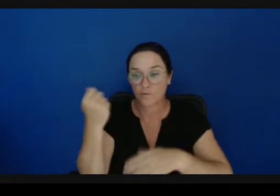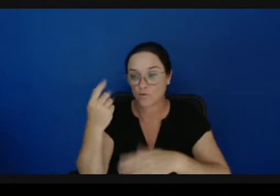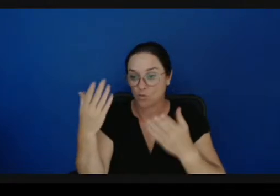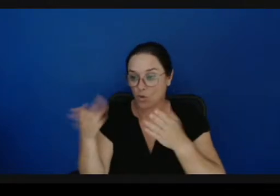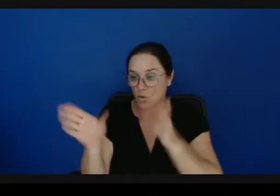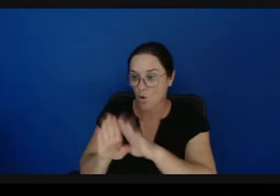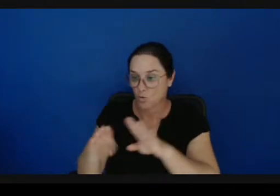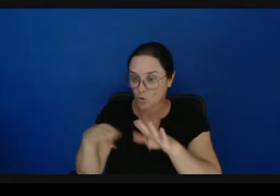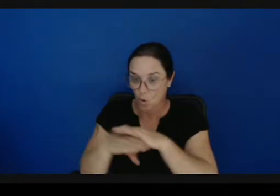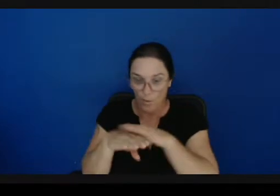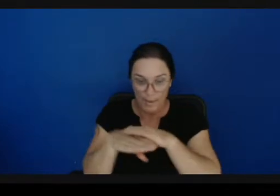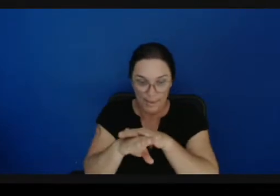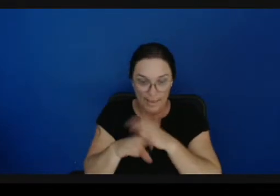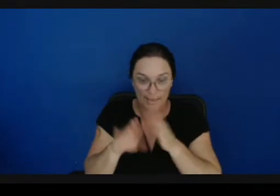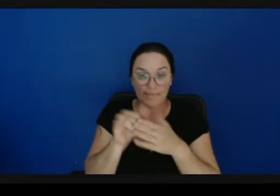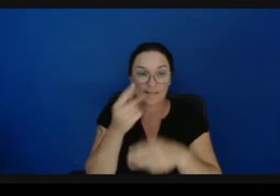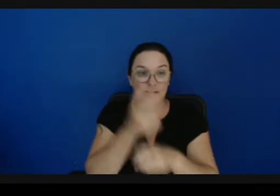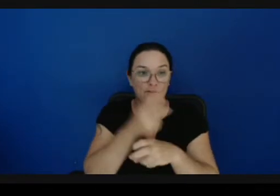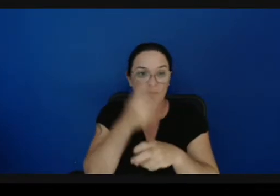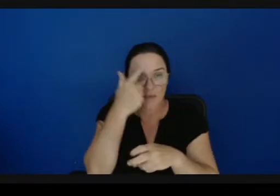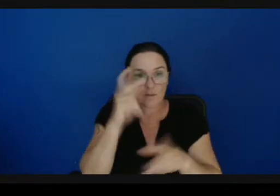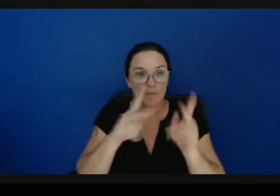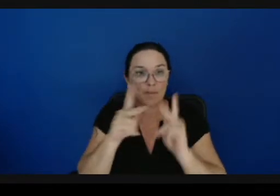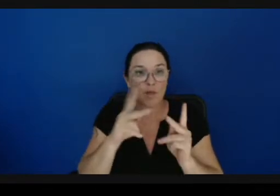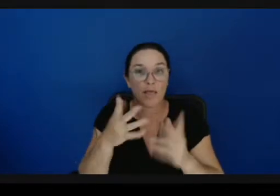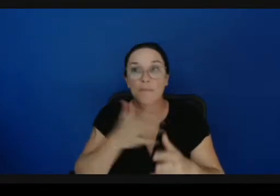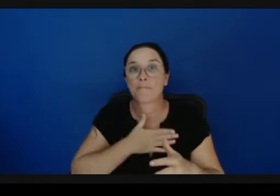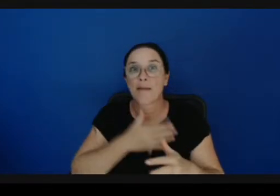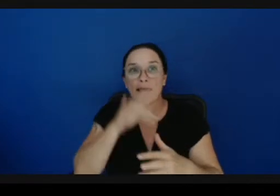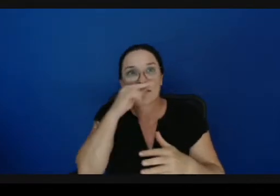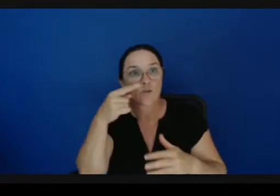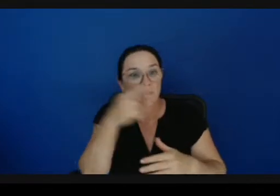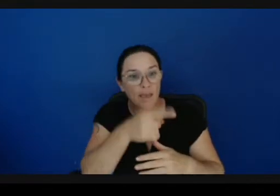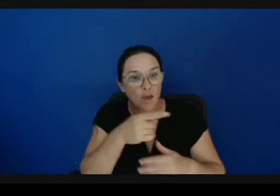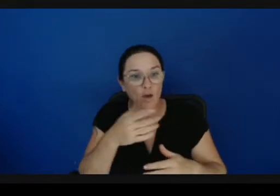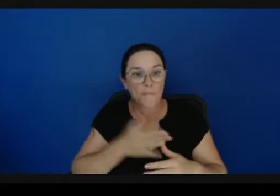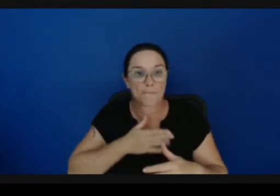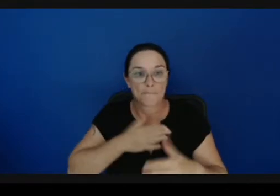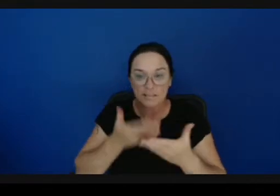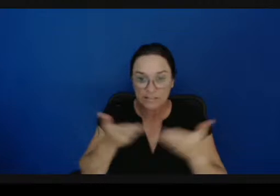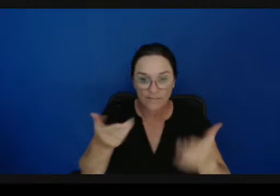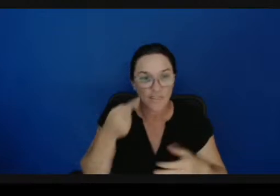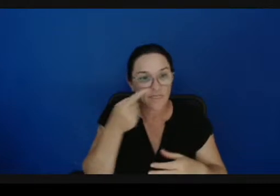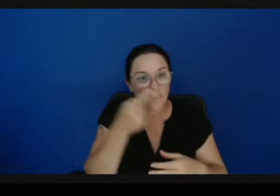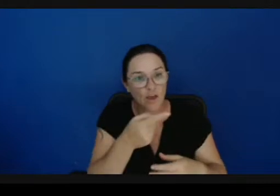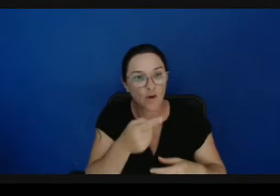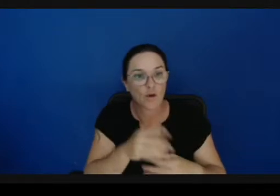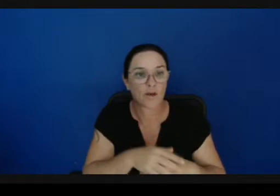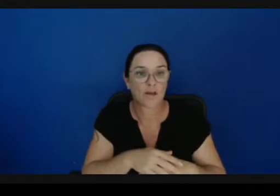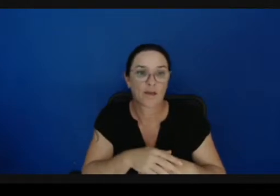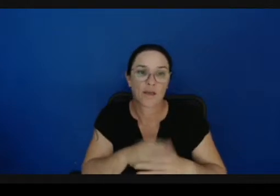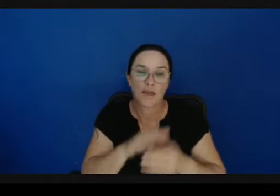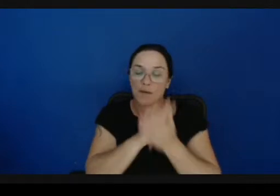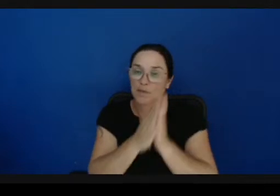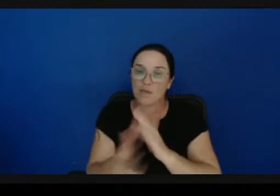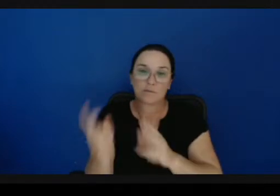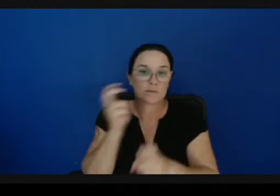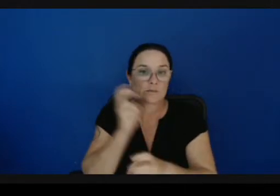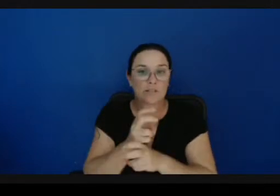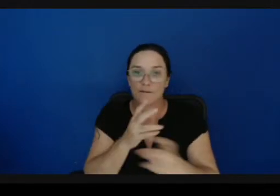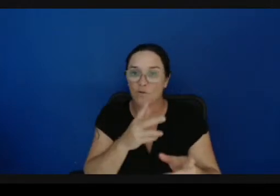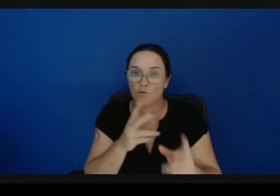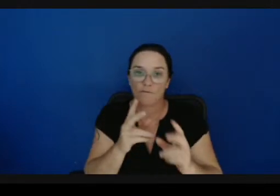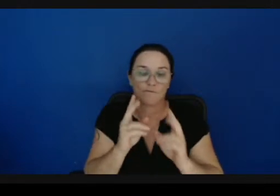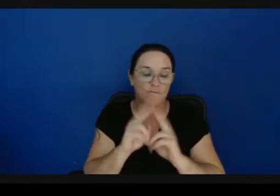That's going to be really rough, because then people are going to be like, my kids are back there. I have all my belongings back there. It gets really rough really quickly.